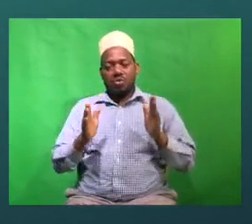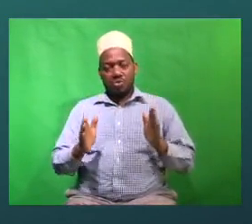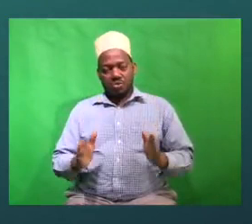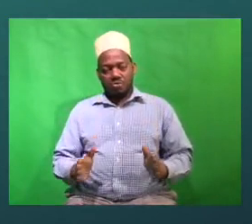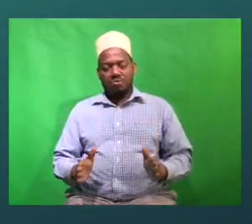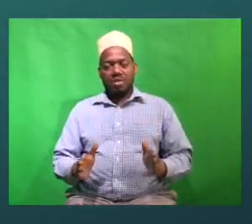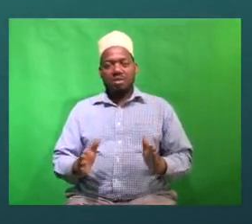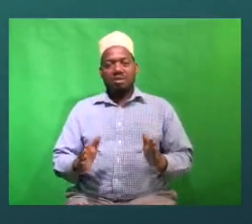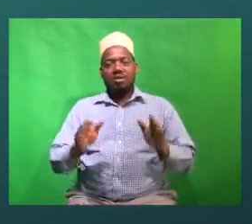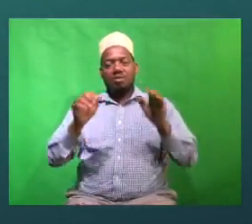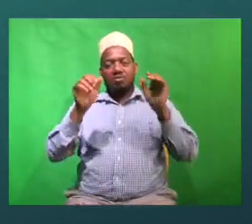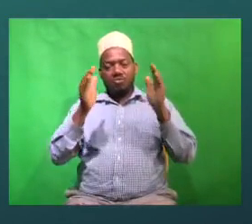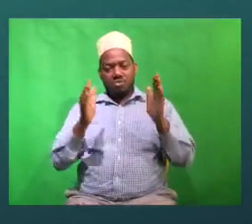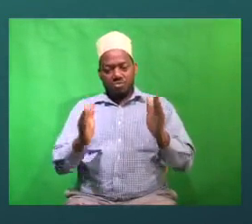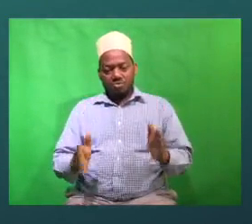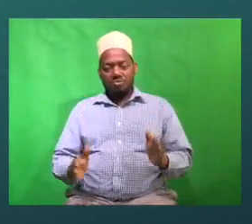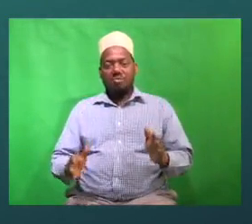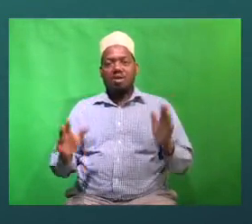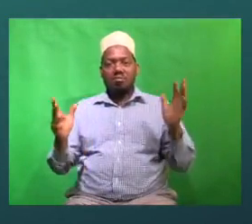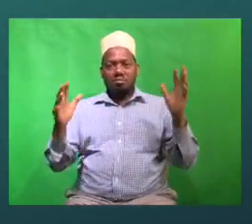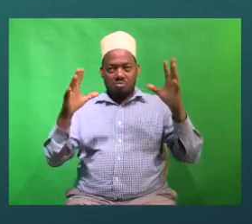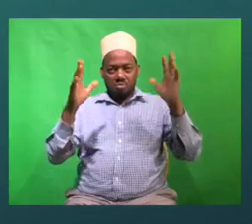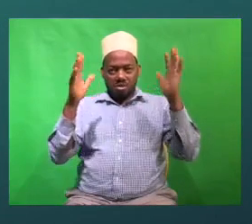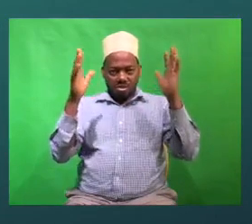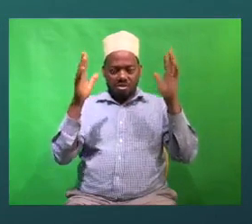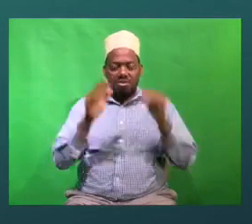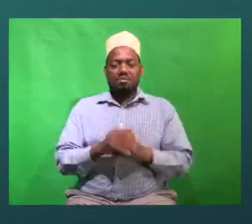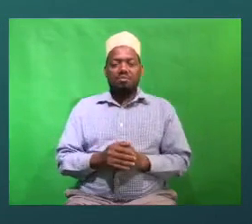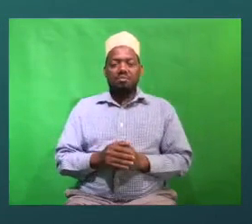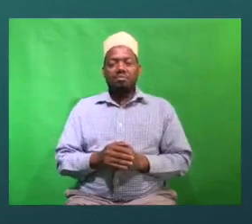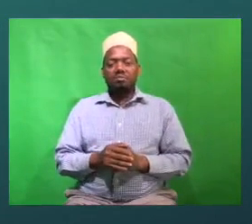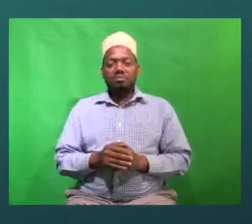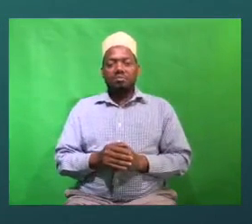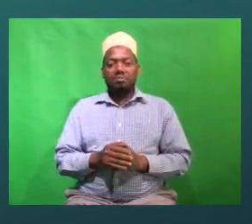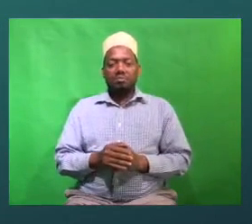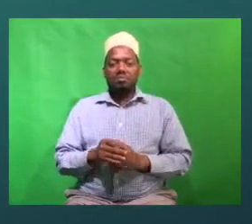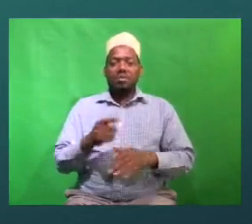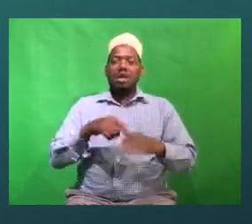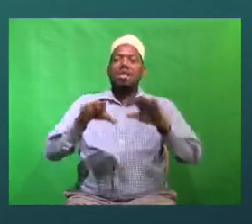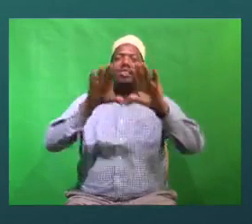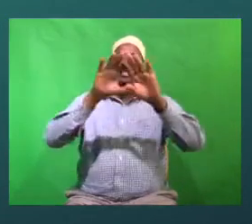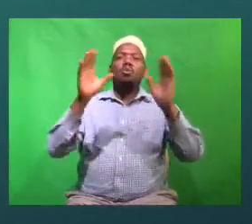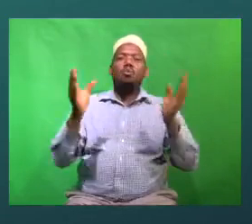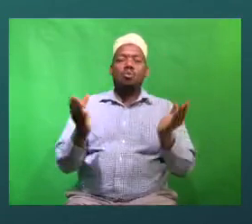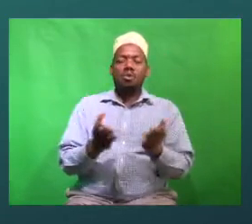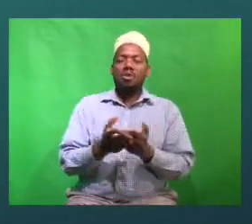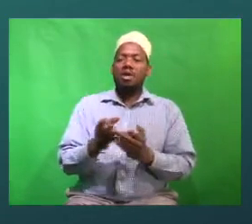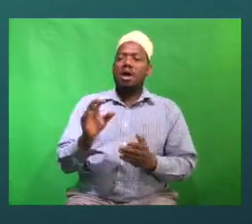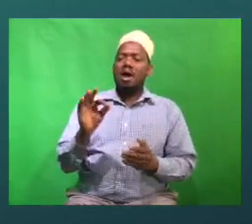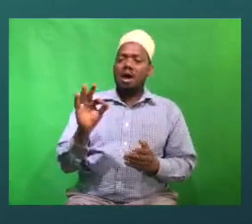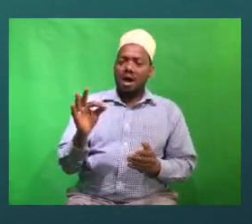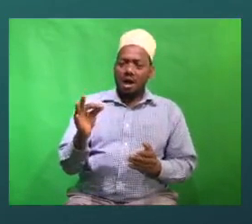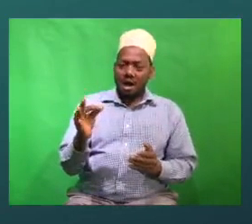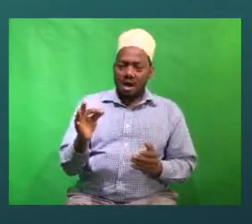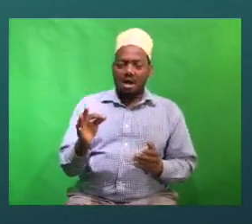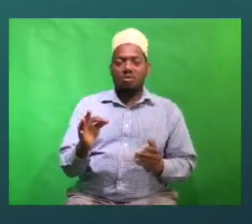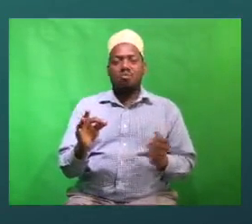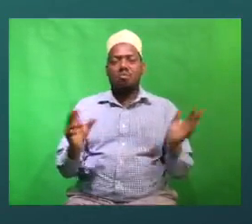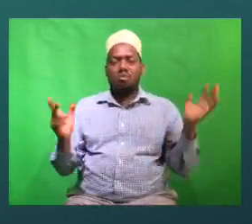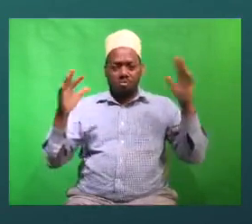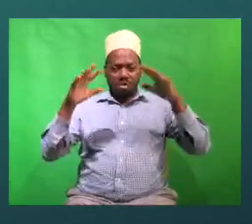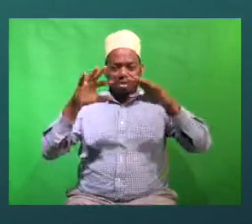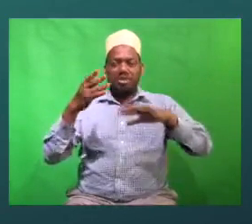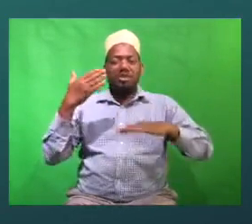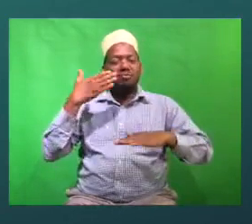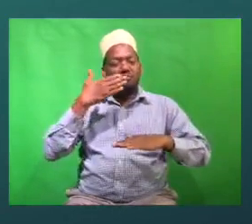mentioned below. As we say, so the general in the world, how the population can have